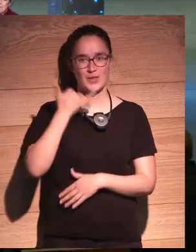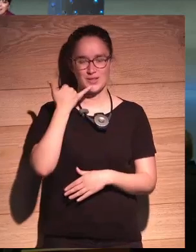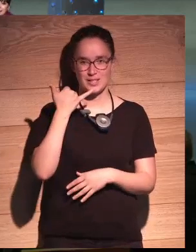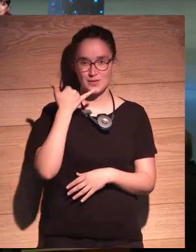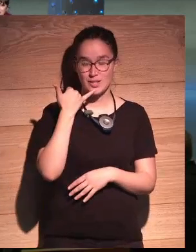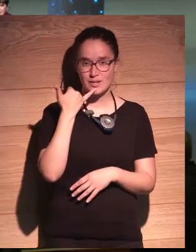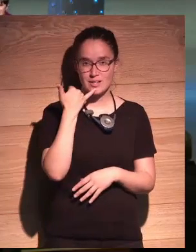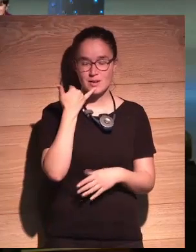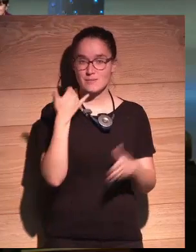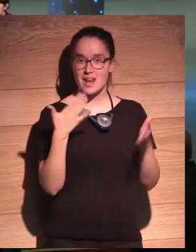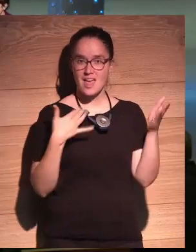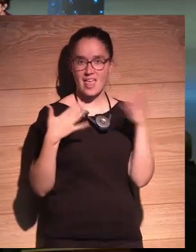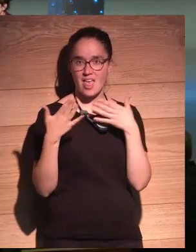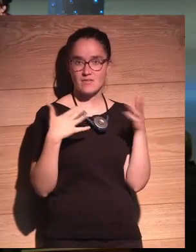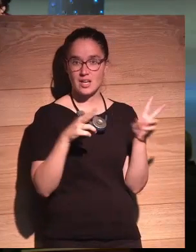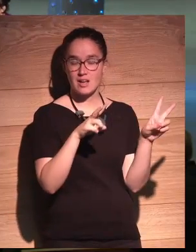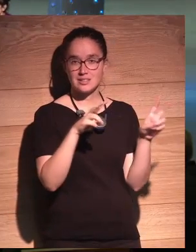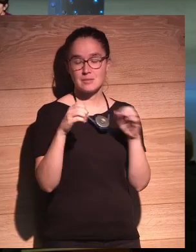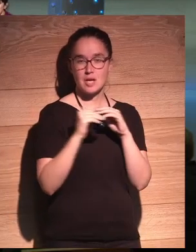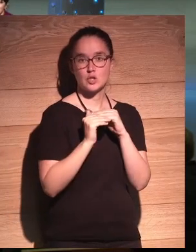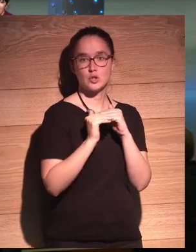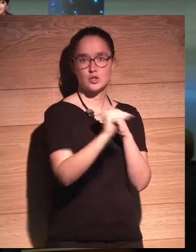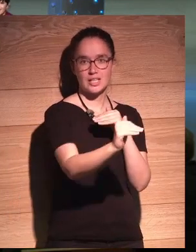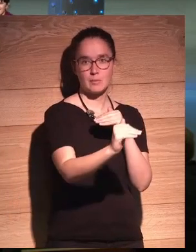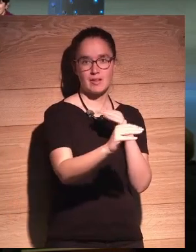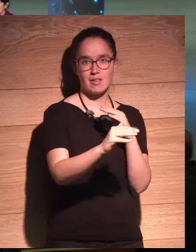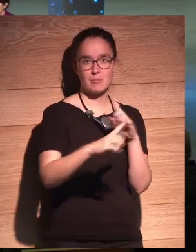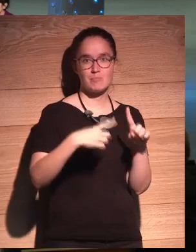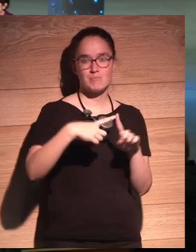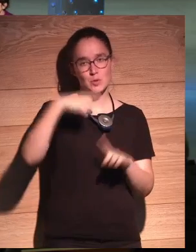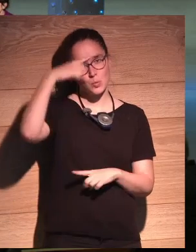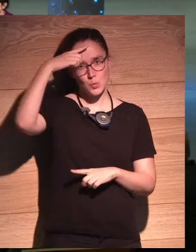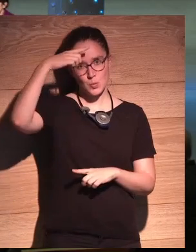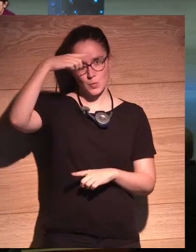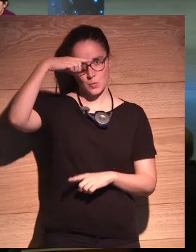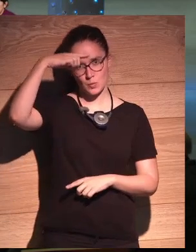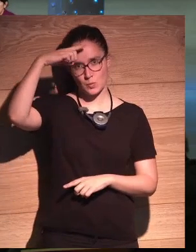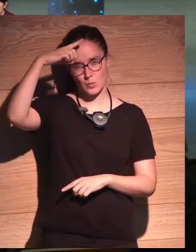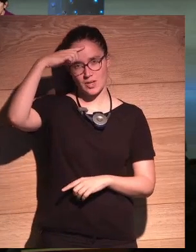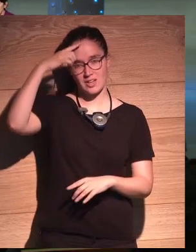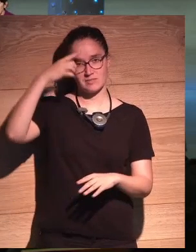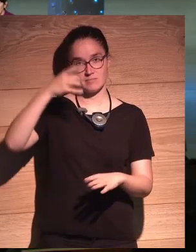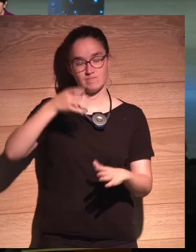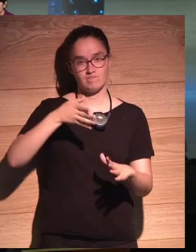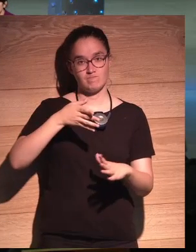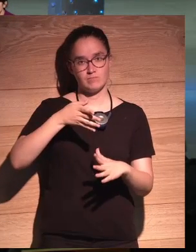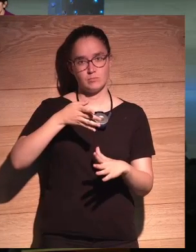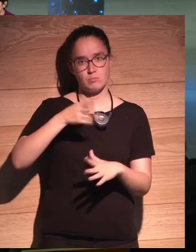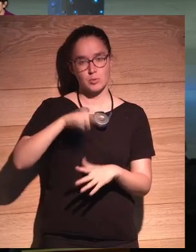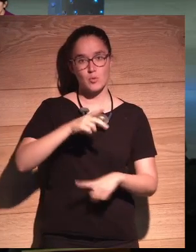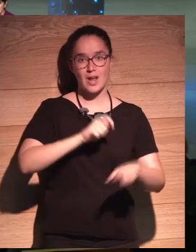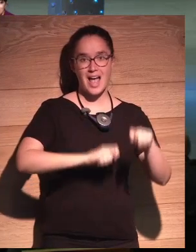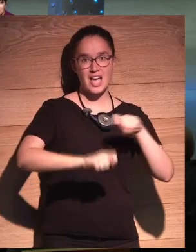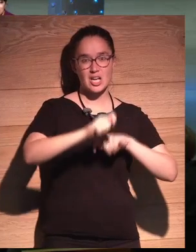in Fundación Telefónica. We're going to be talking about sustainability and culture.